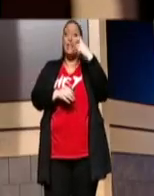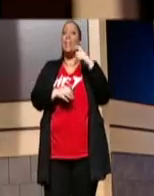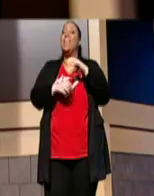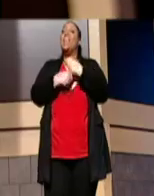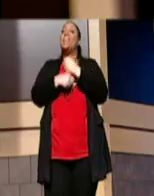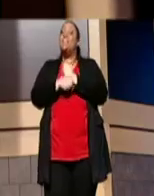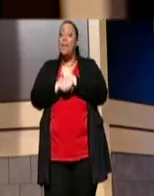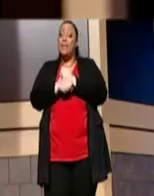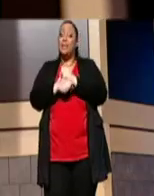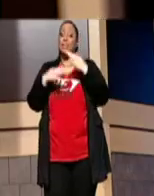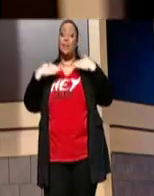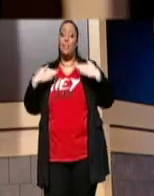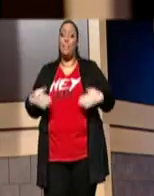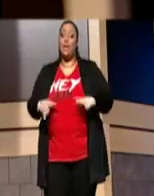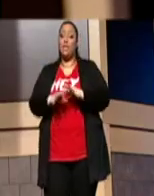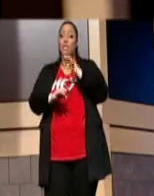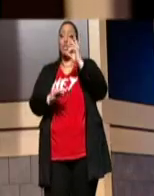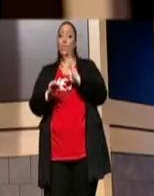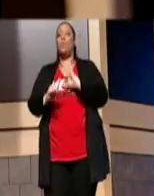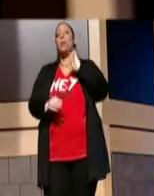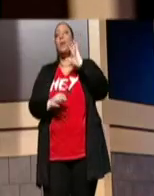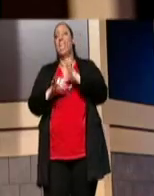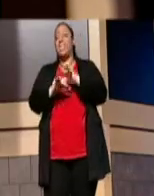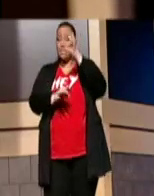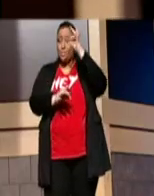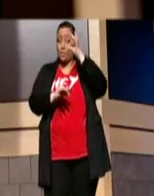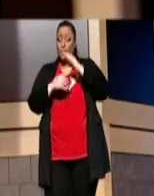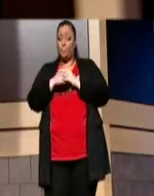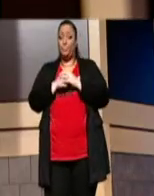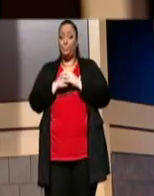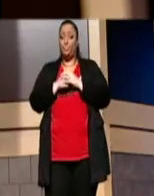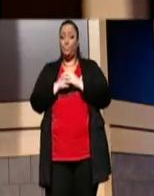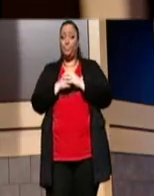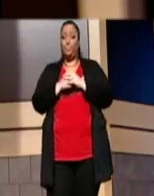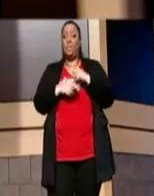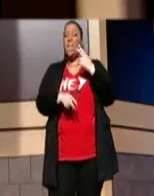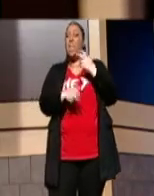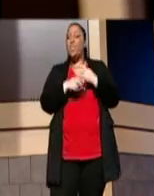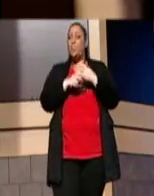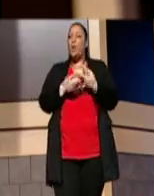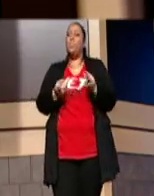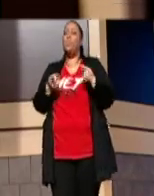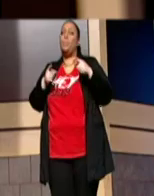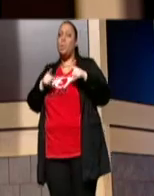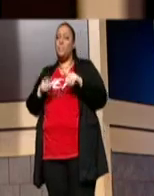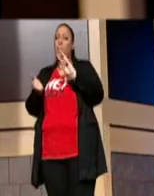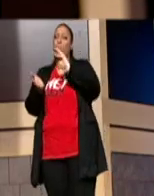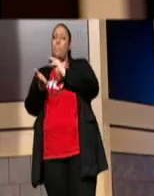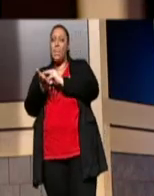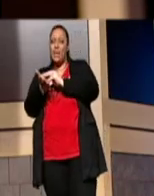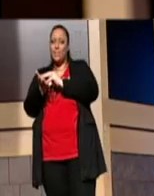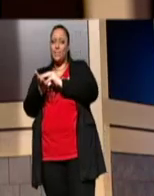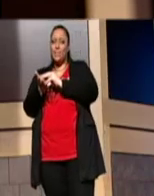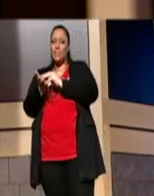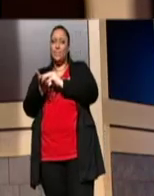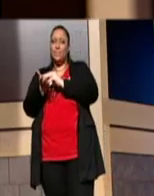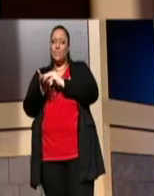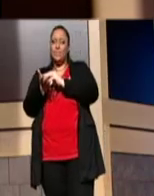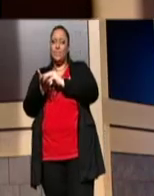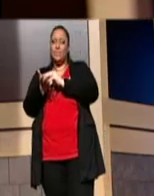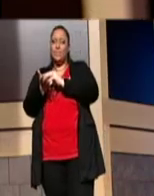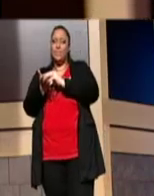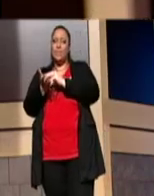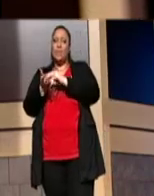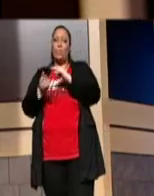and spirit. So I don't see a conflict. I think that the problem comes in with medicine. Oftentimes, we who are in science, we're